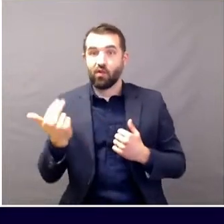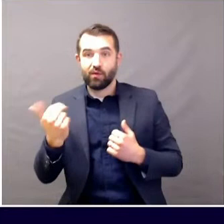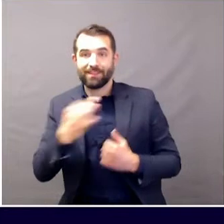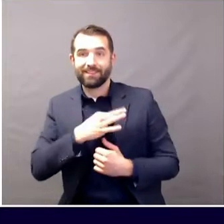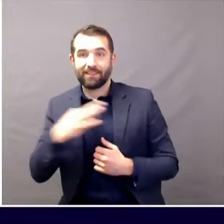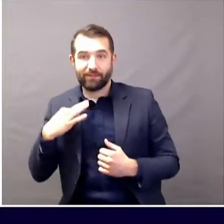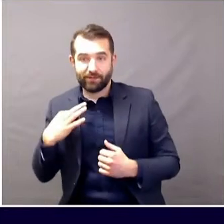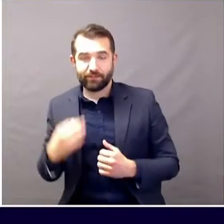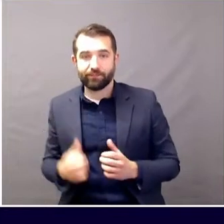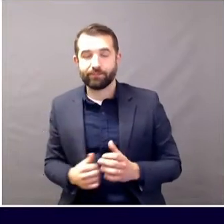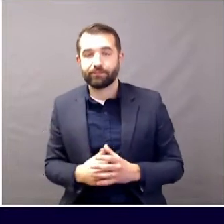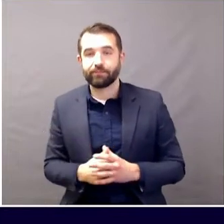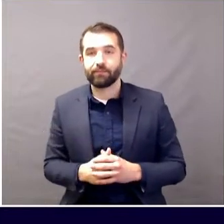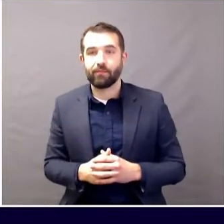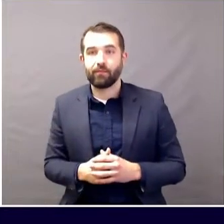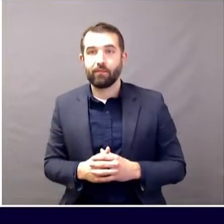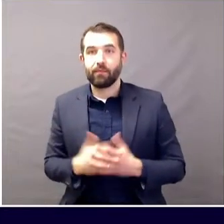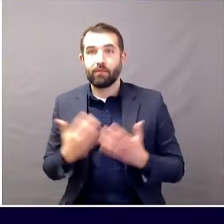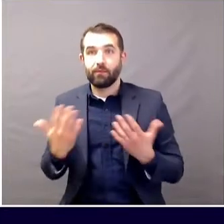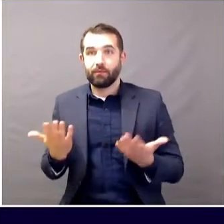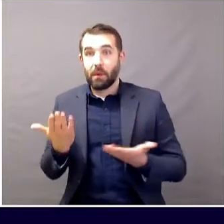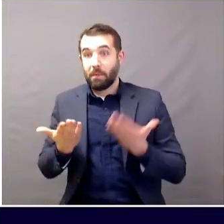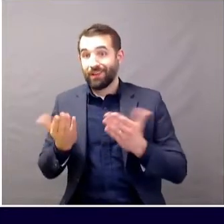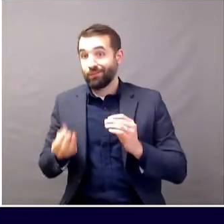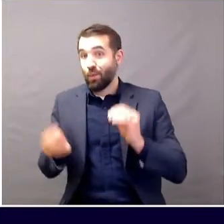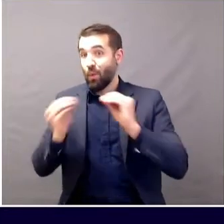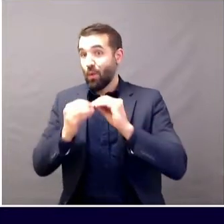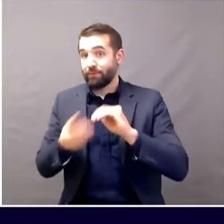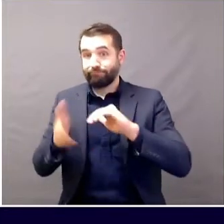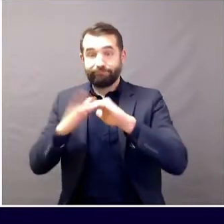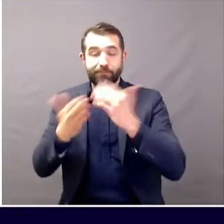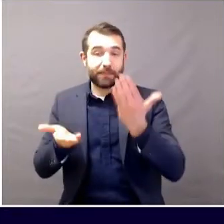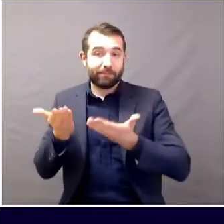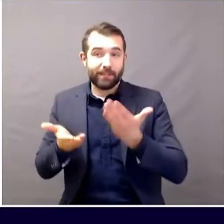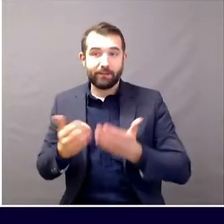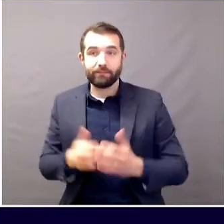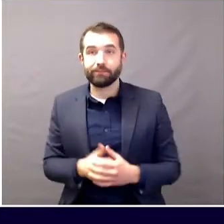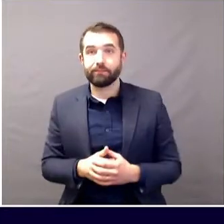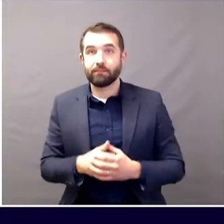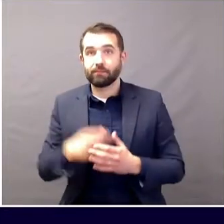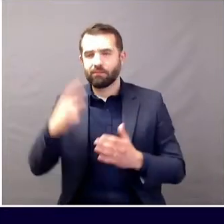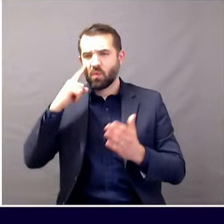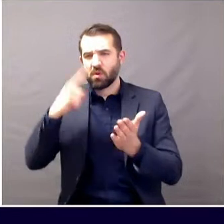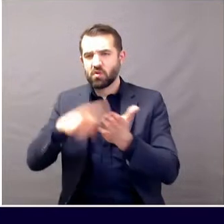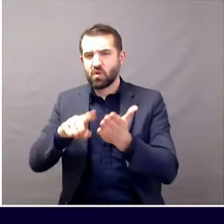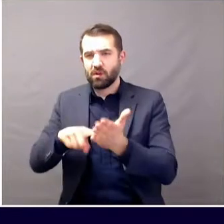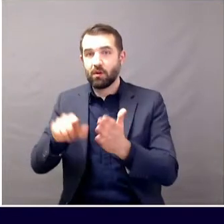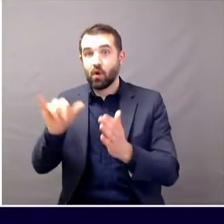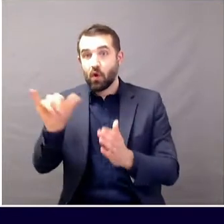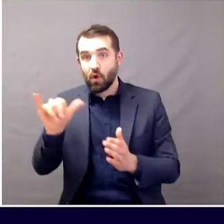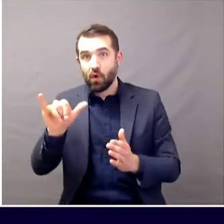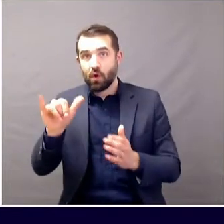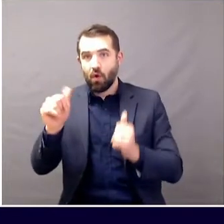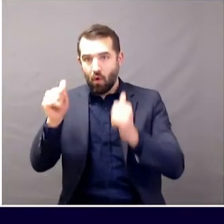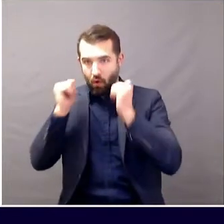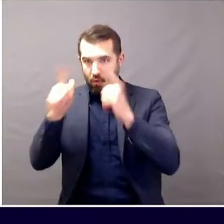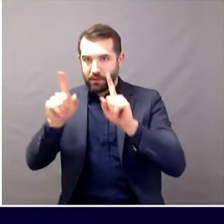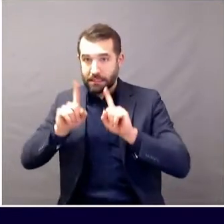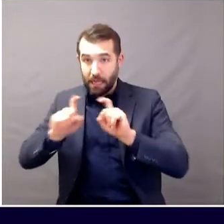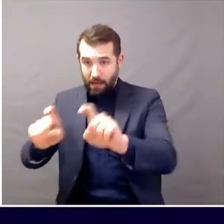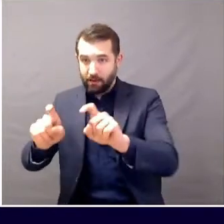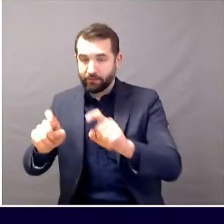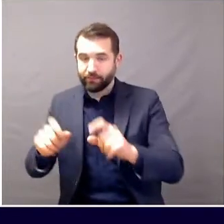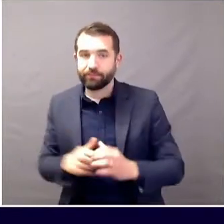members. That number may have gone up, and as they are conducting additional rounds of testing, as you're aware, Emily, it is likely to go